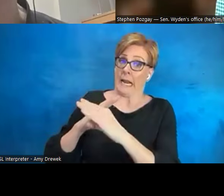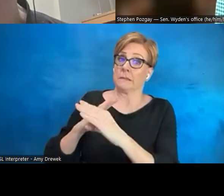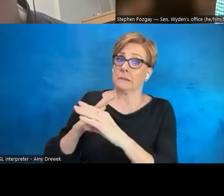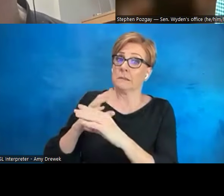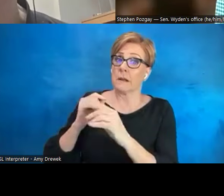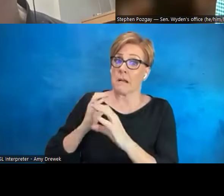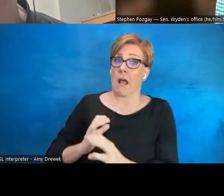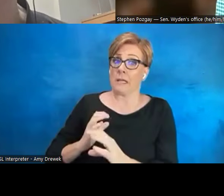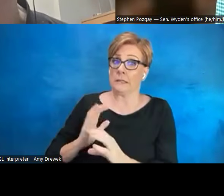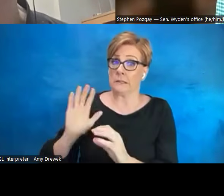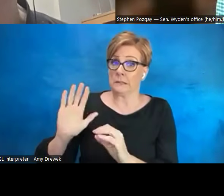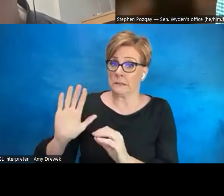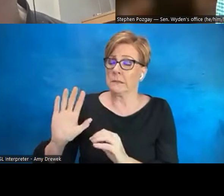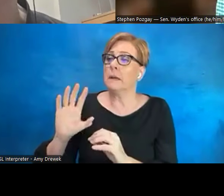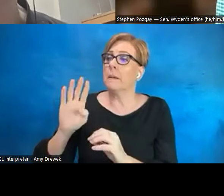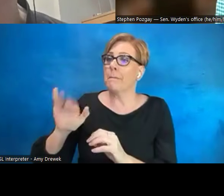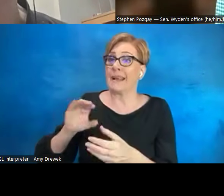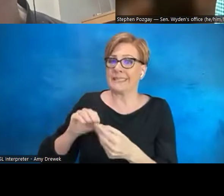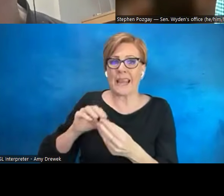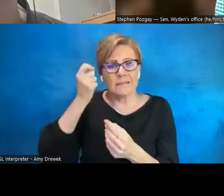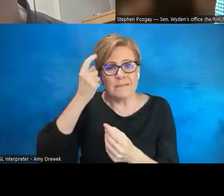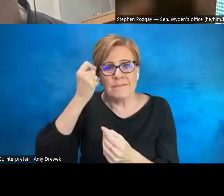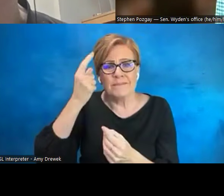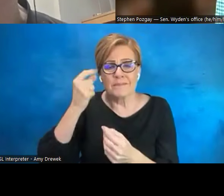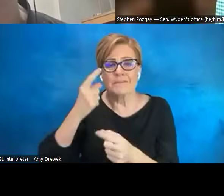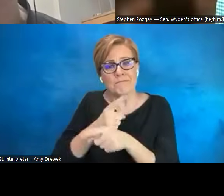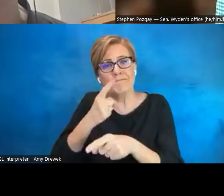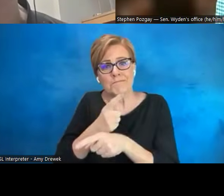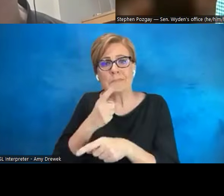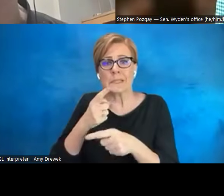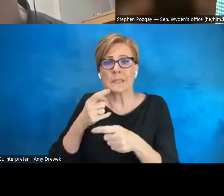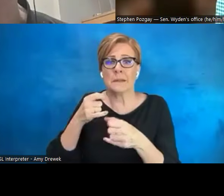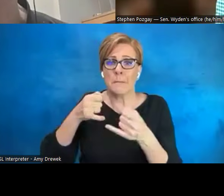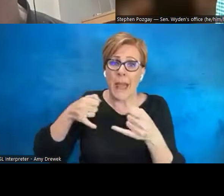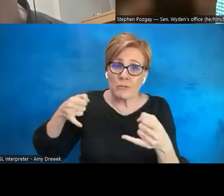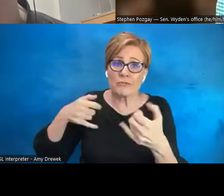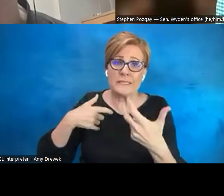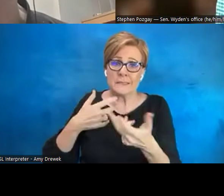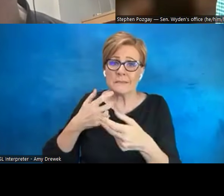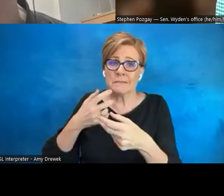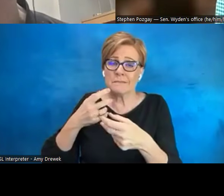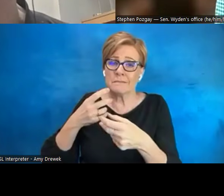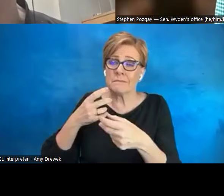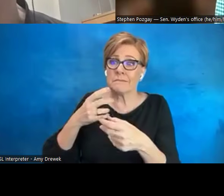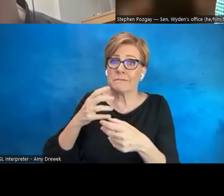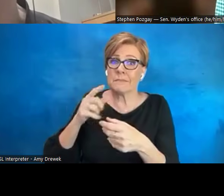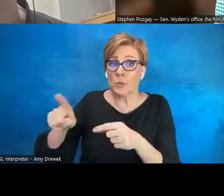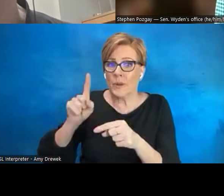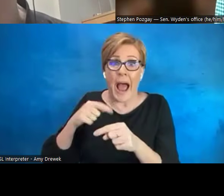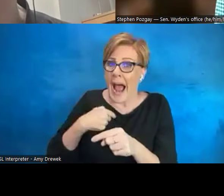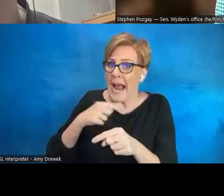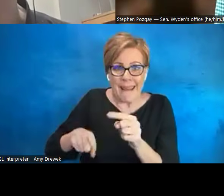else that they're dealing with. And then, of course, we have to, as advocates, have self-care and good boundaries for ourselves